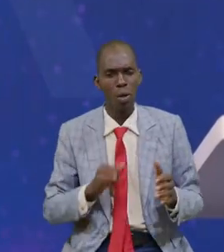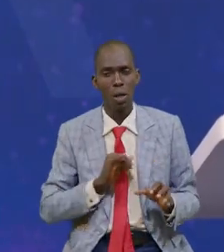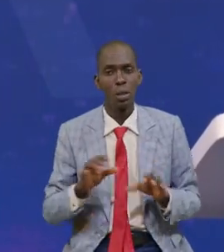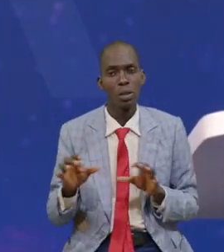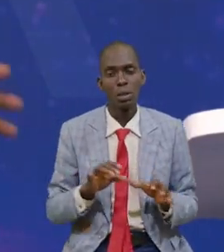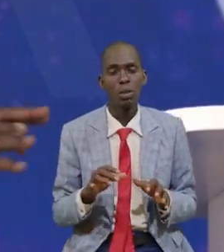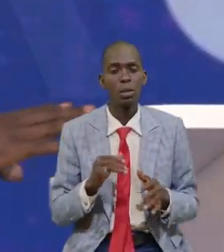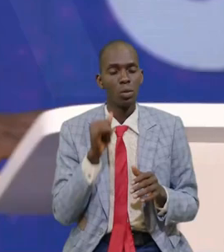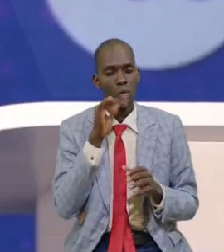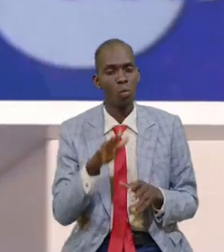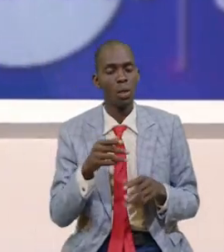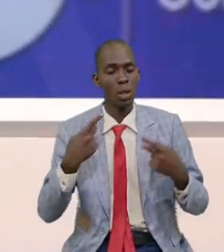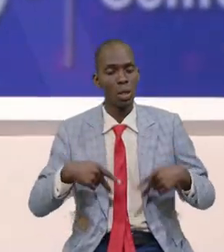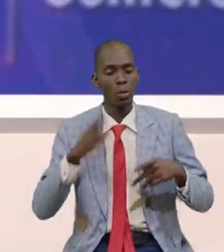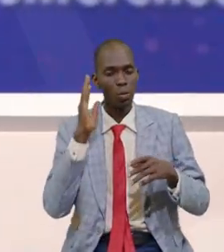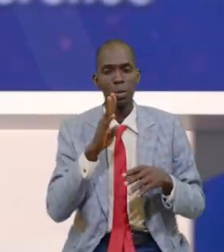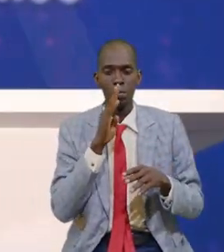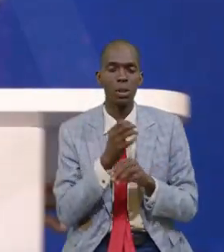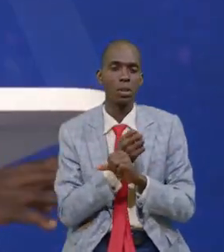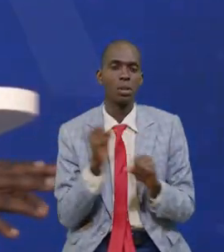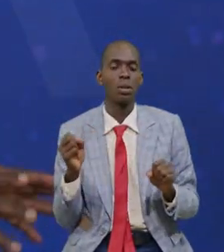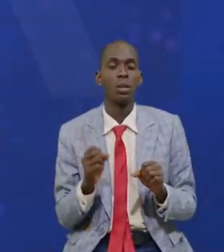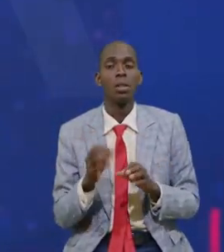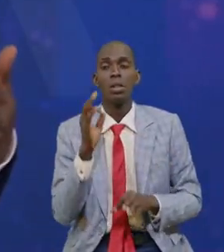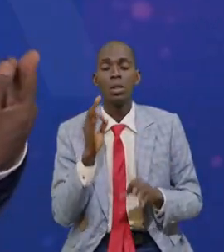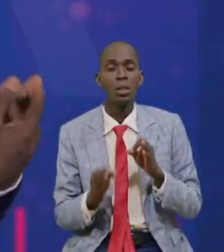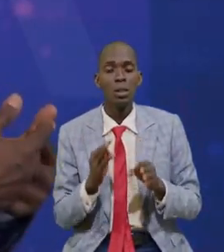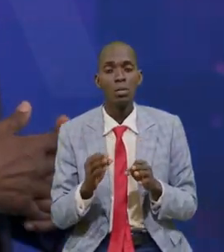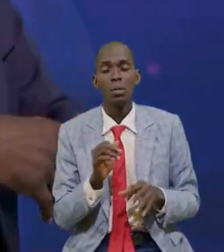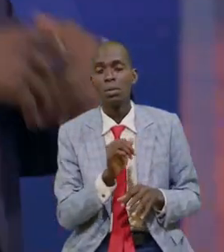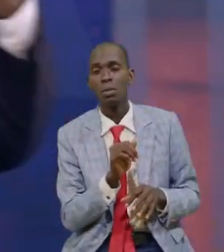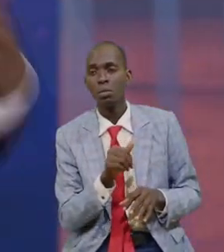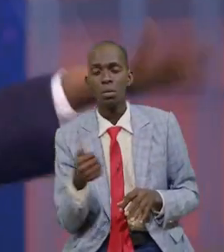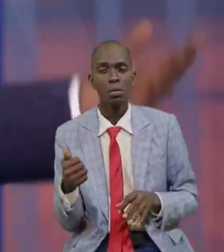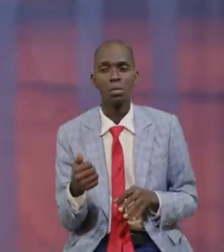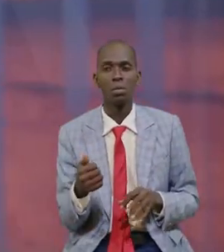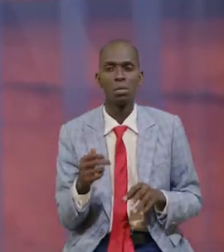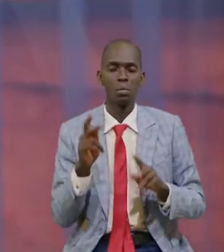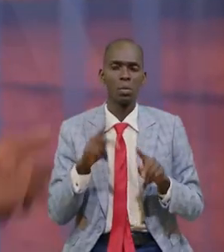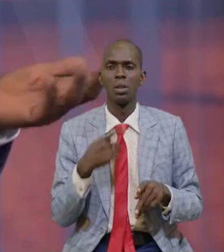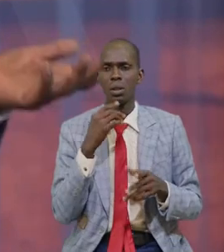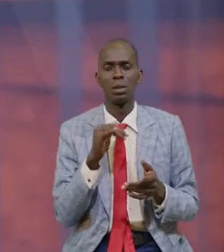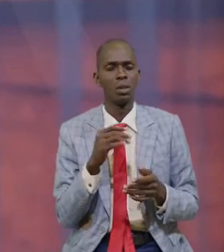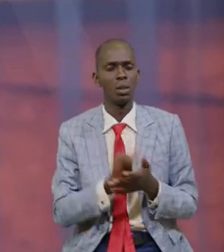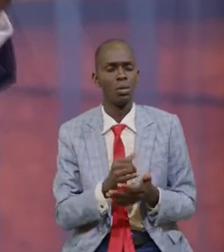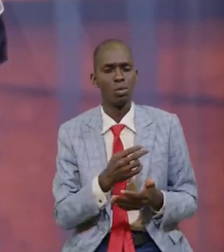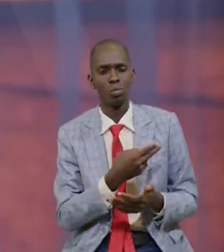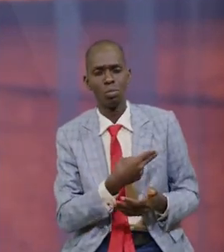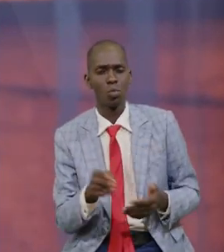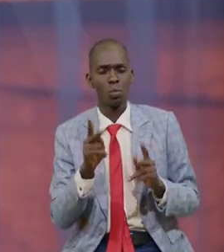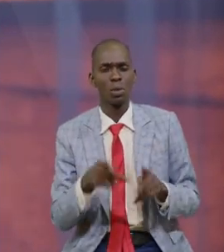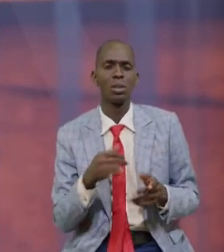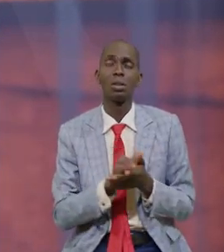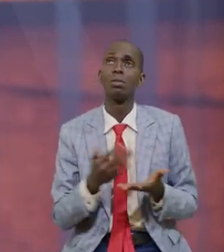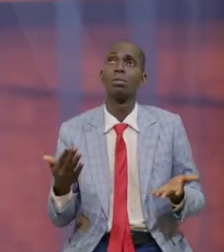saved. If a profligate comes and he says, my life has been wasted, but now